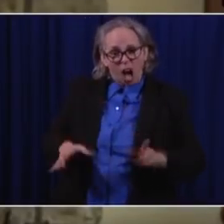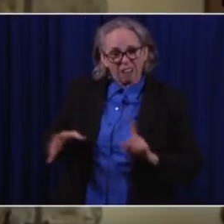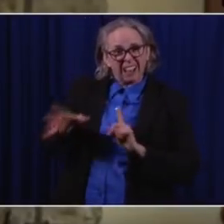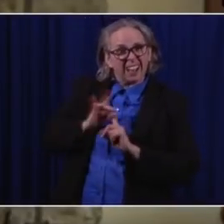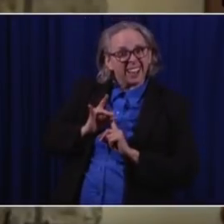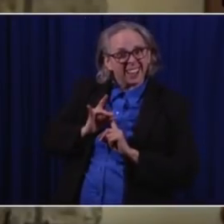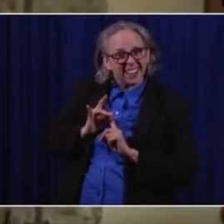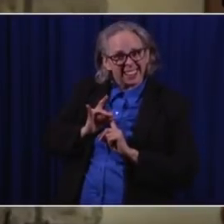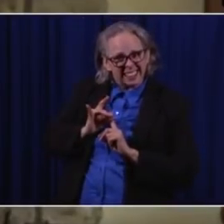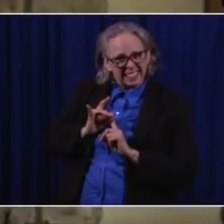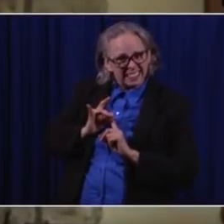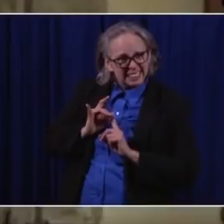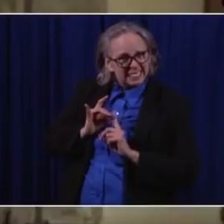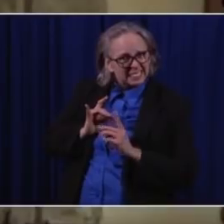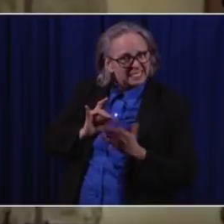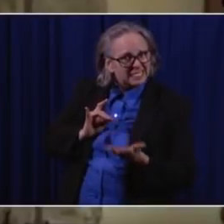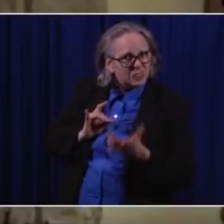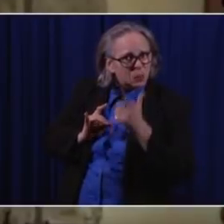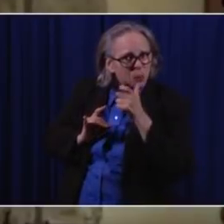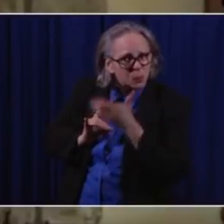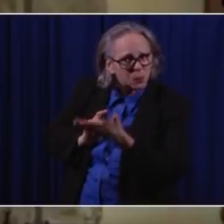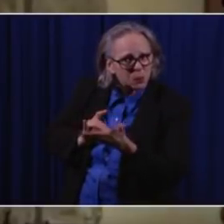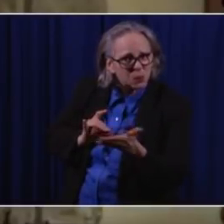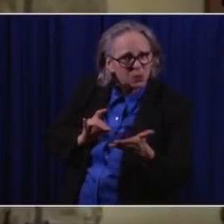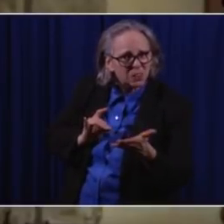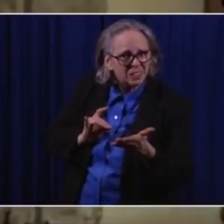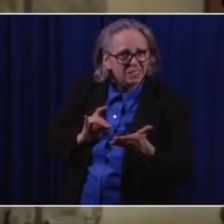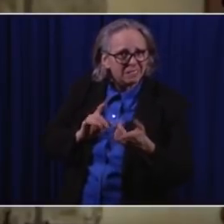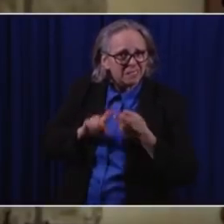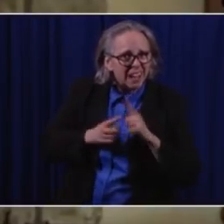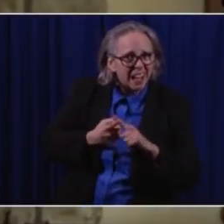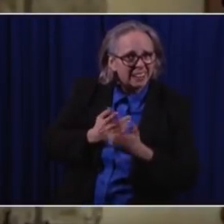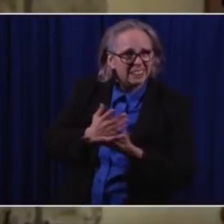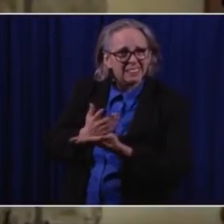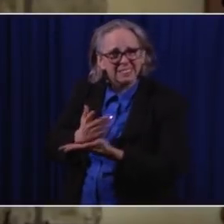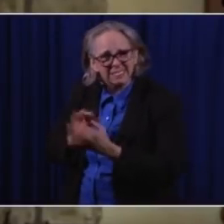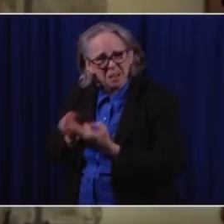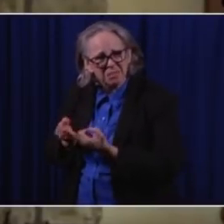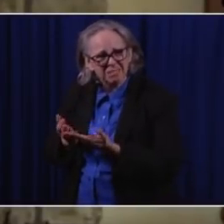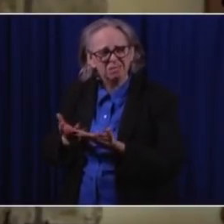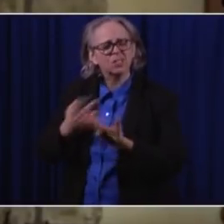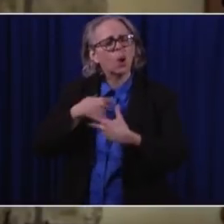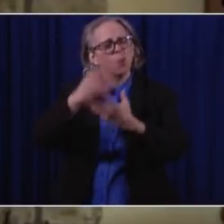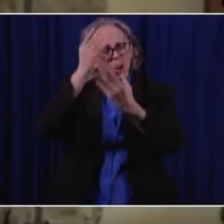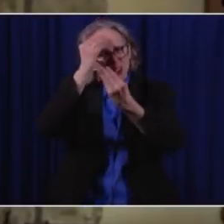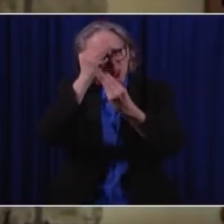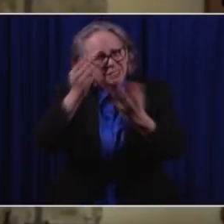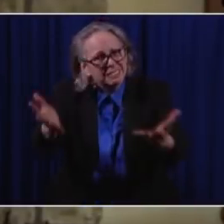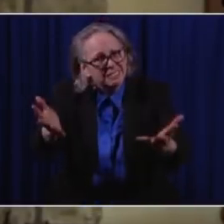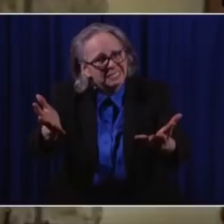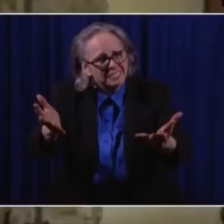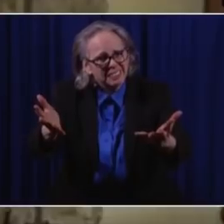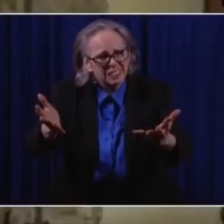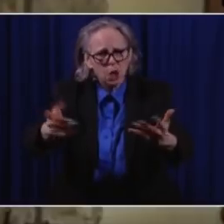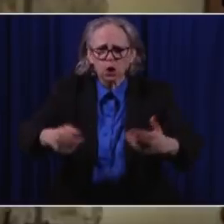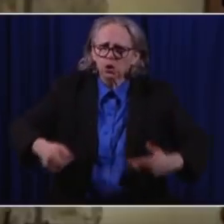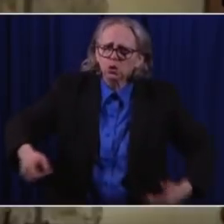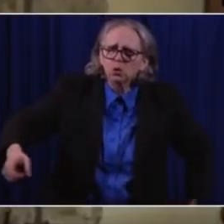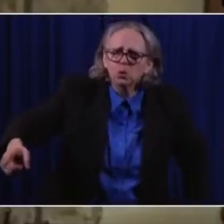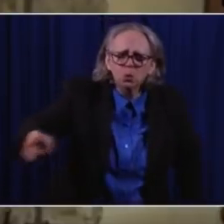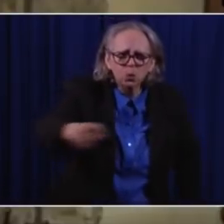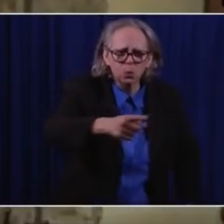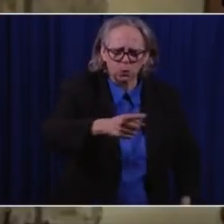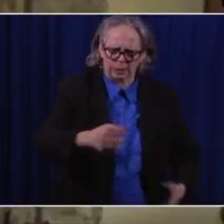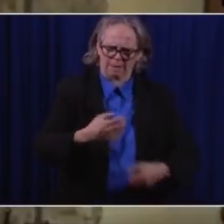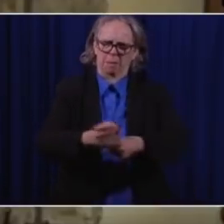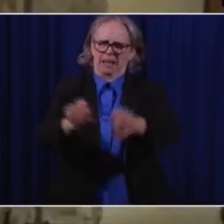what we're trying to do is get the information out to Ohioans so they can make these decisions